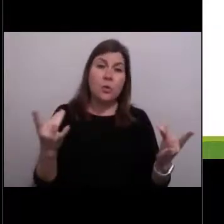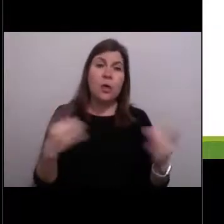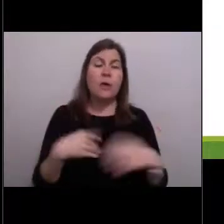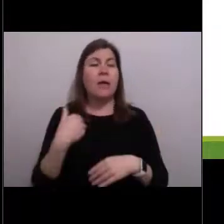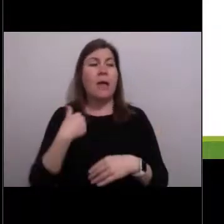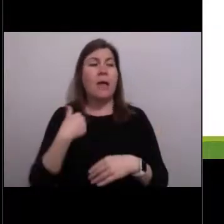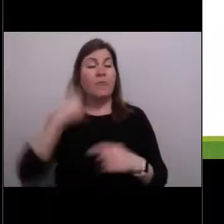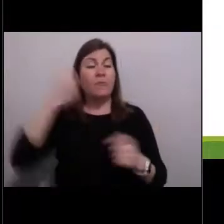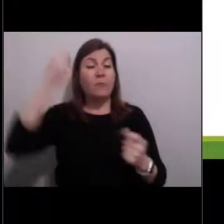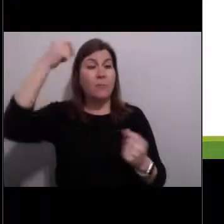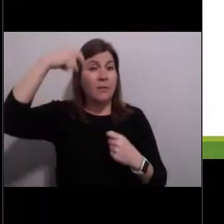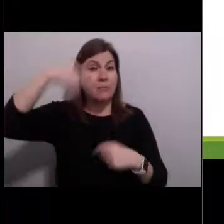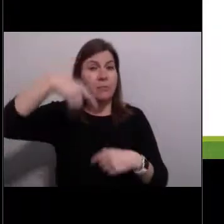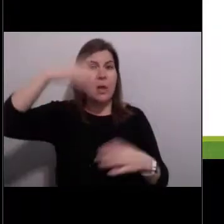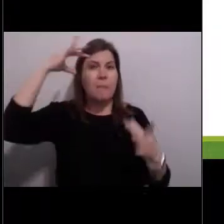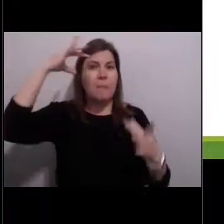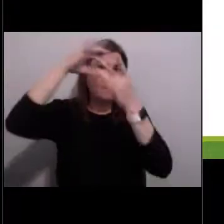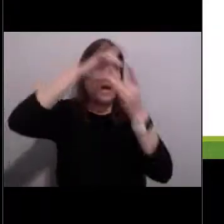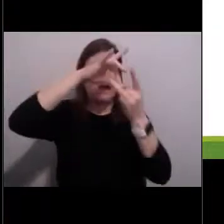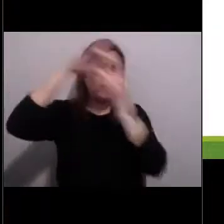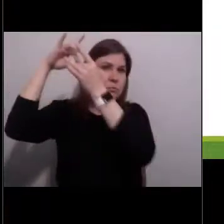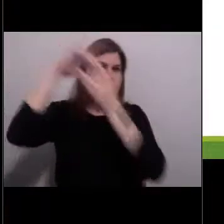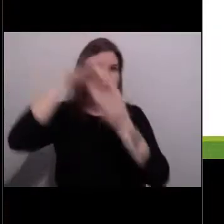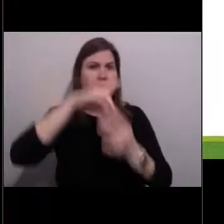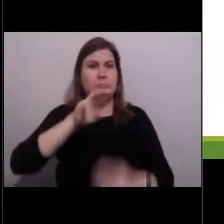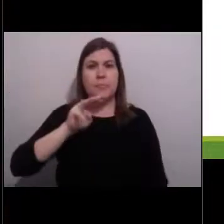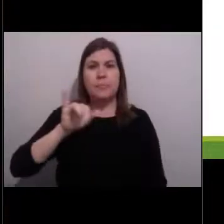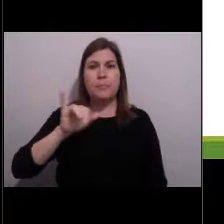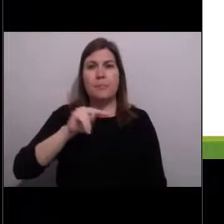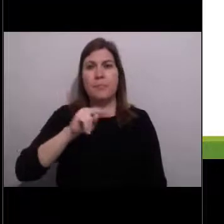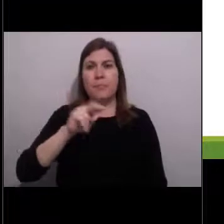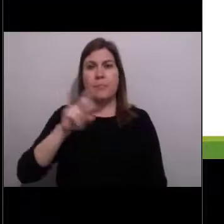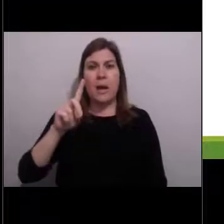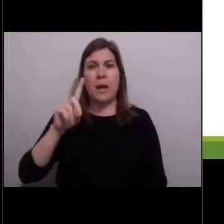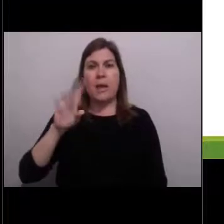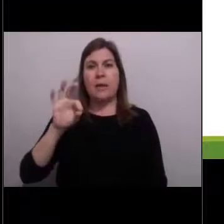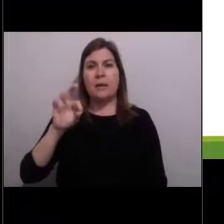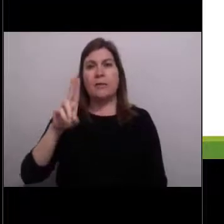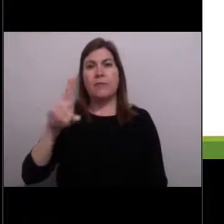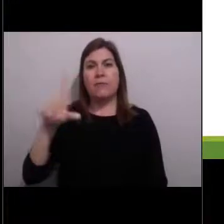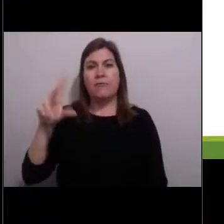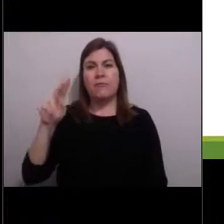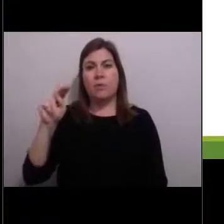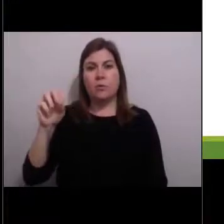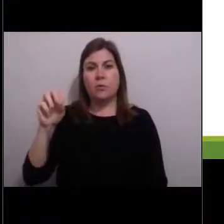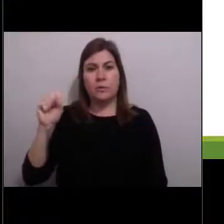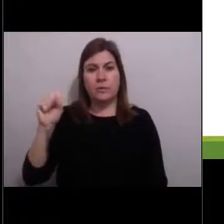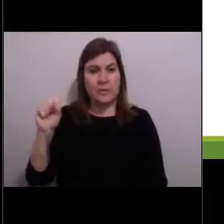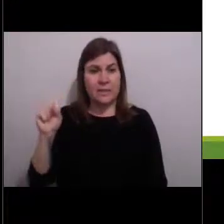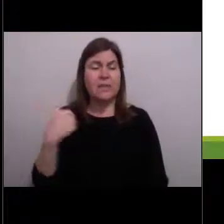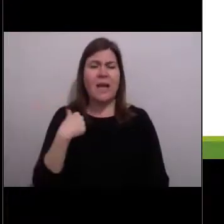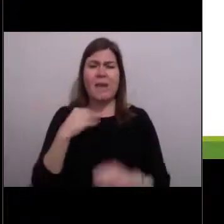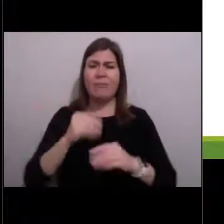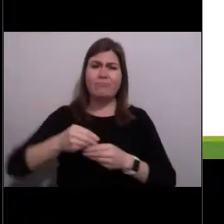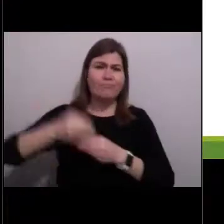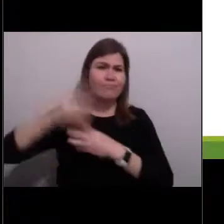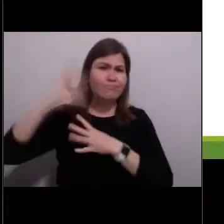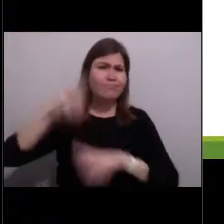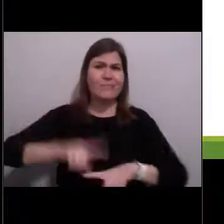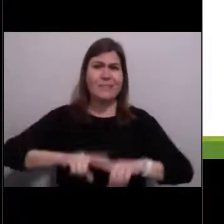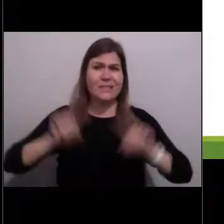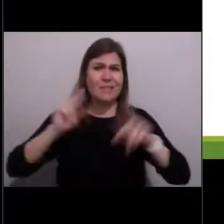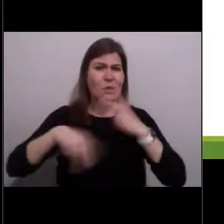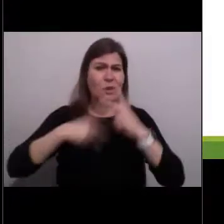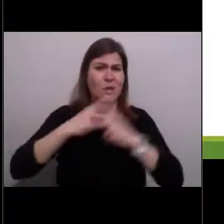kinds of things online. Support groups that you can find through, again, online. But there are also, I believe,